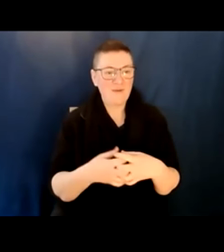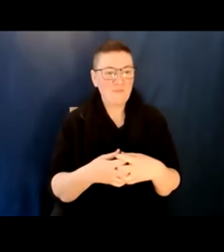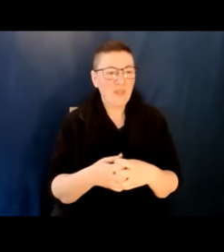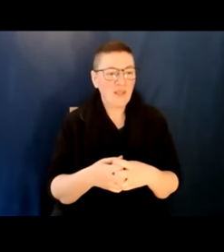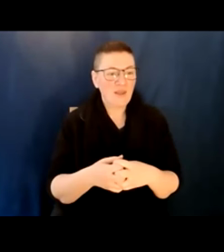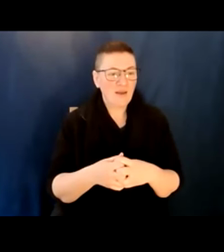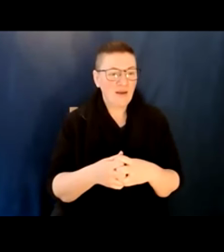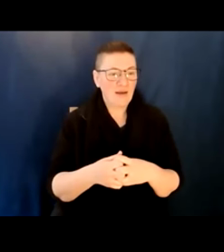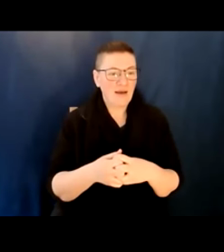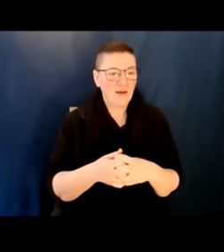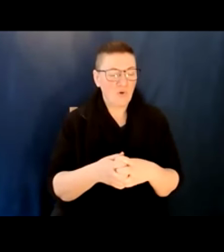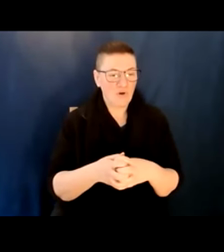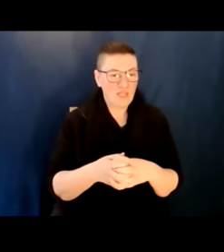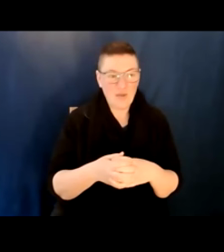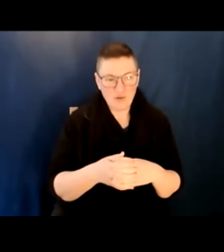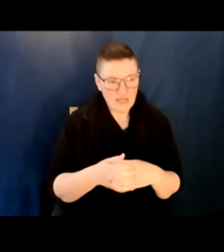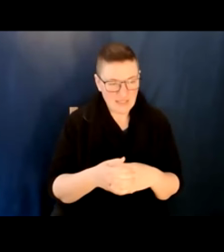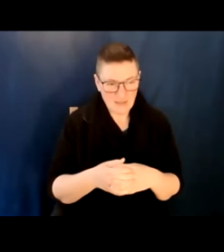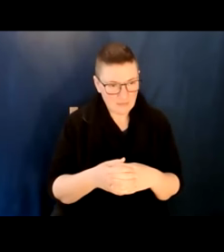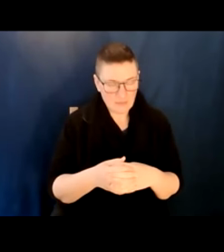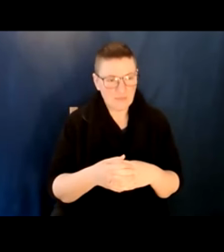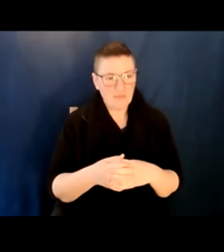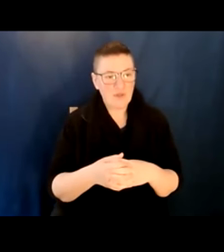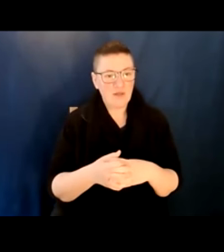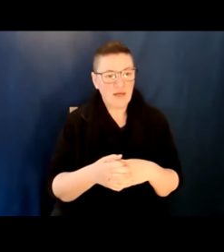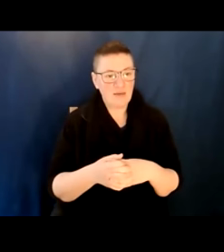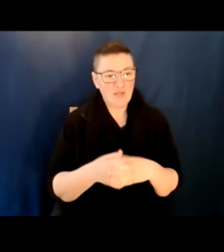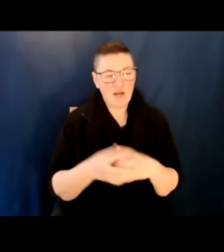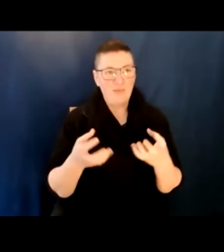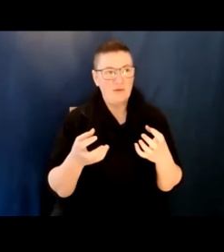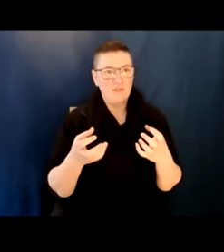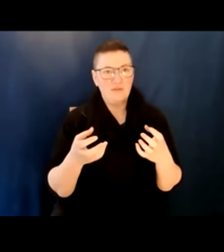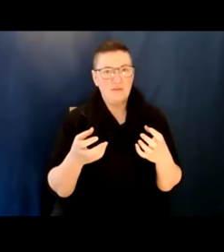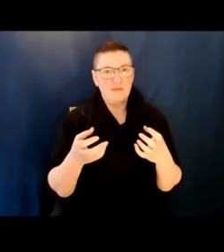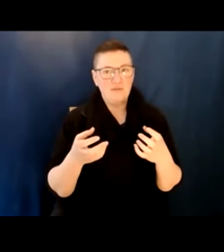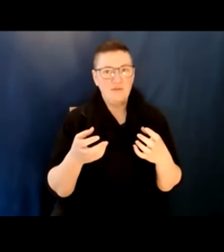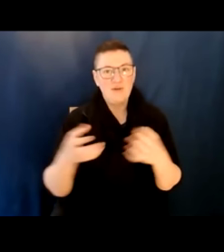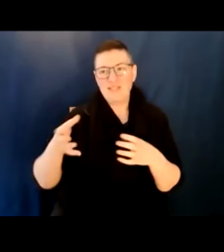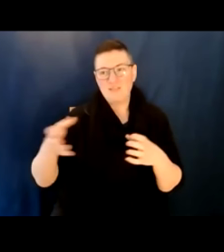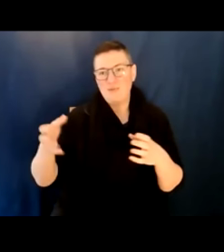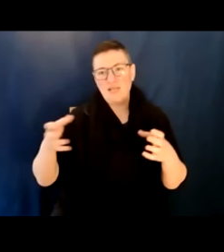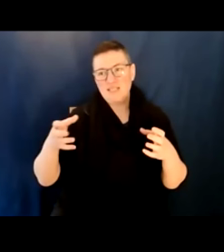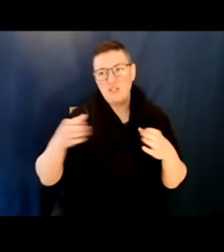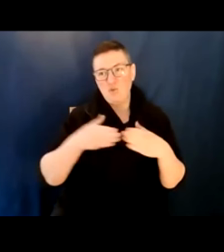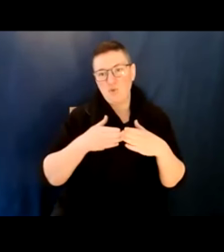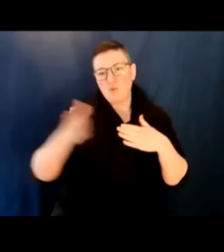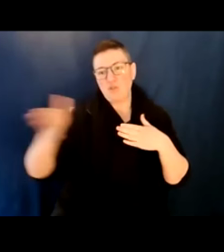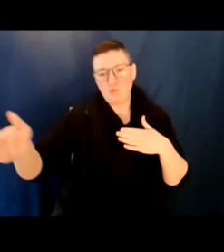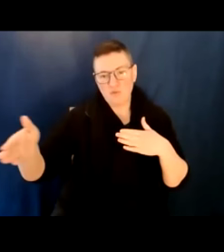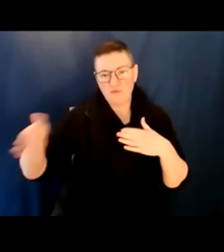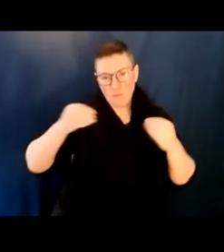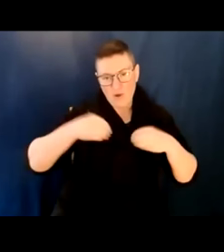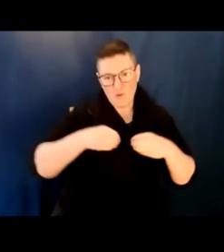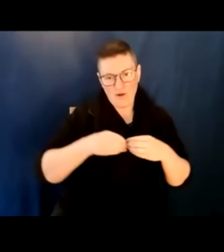of. Or he went crazy, talking about crazy as being a place you go